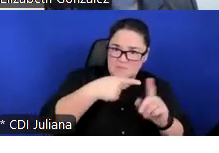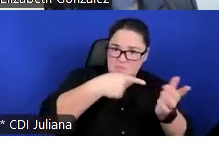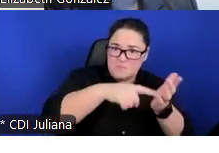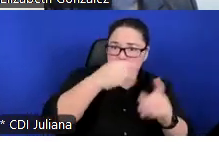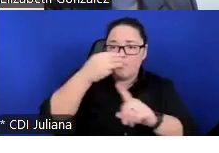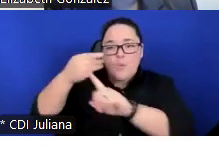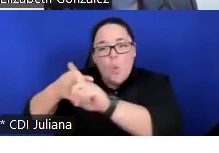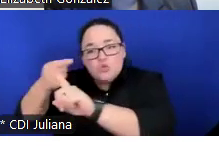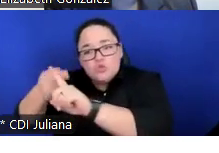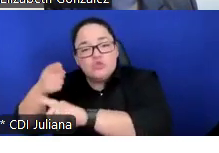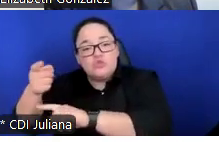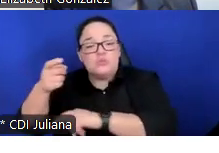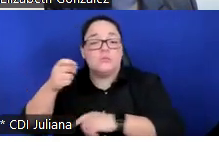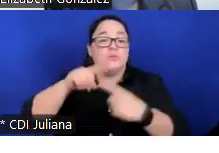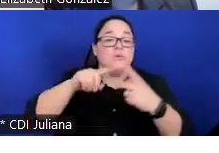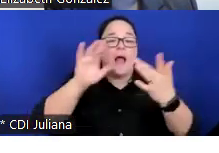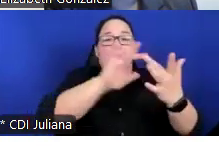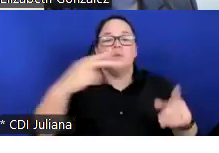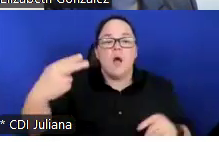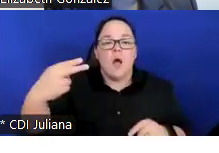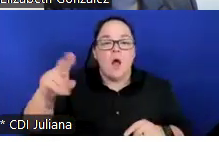other options.